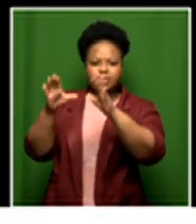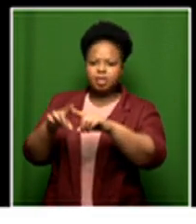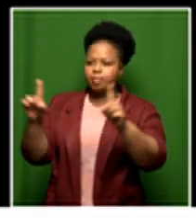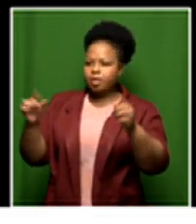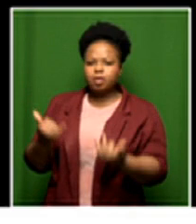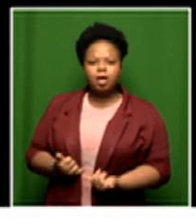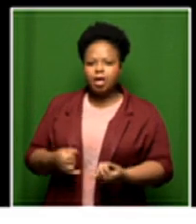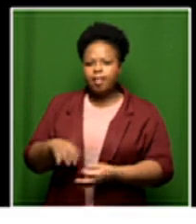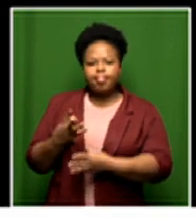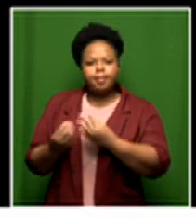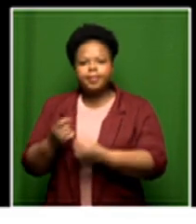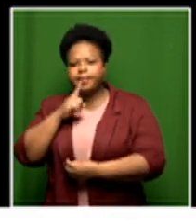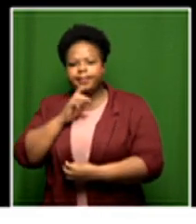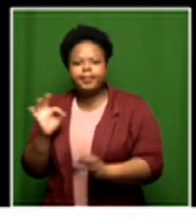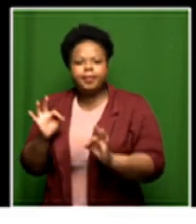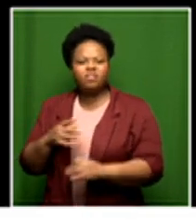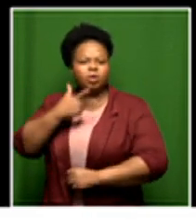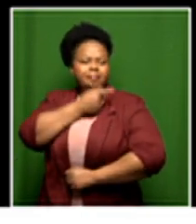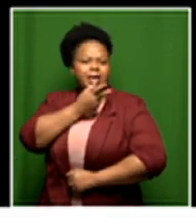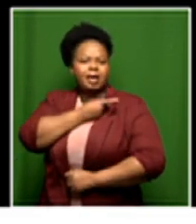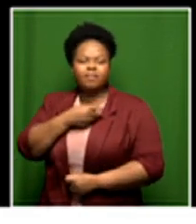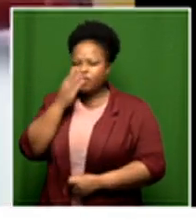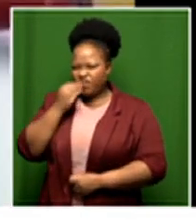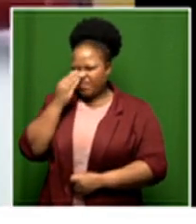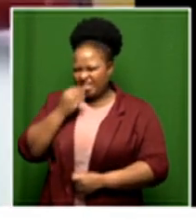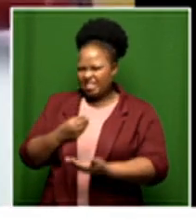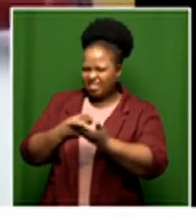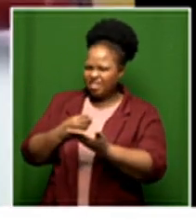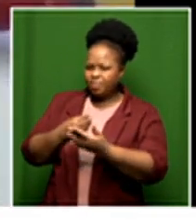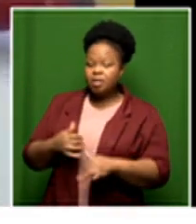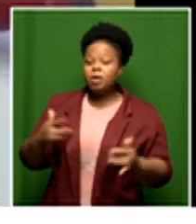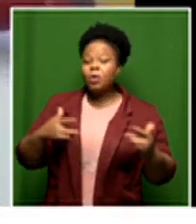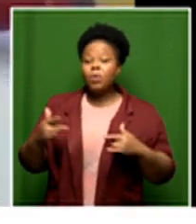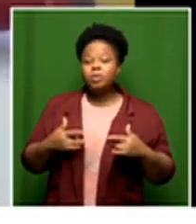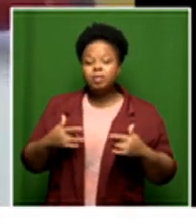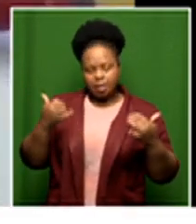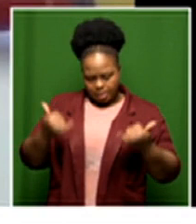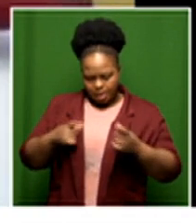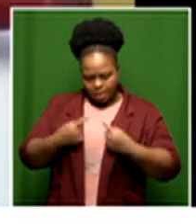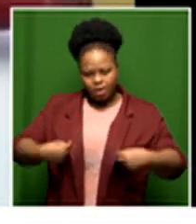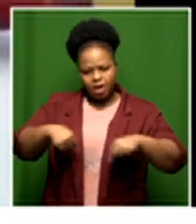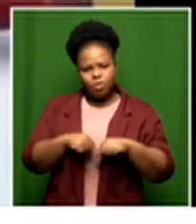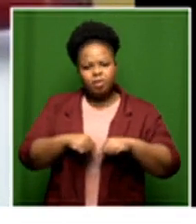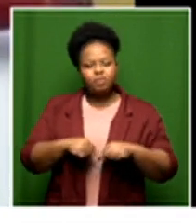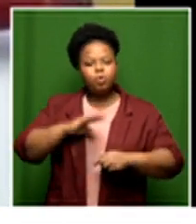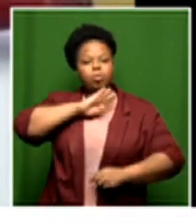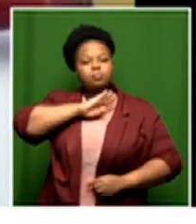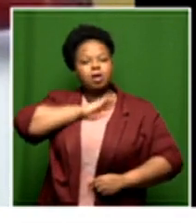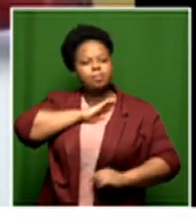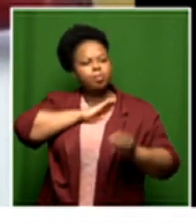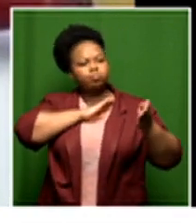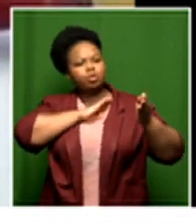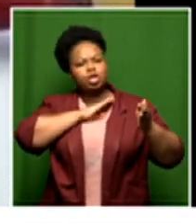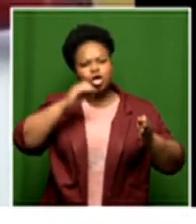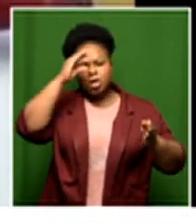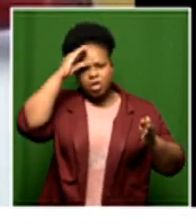I'm also, from SAMA side, we're extremely worried about the doctors and nurses in the military. None of them